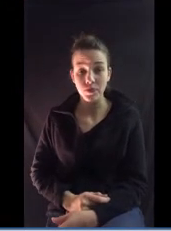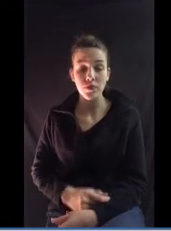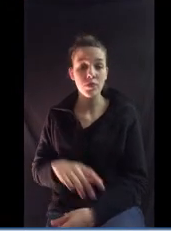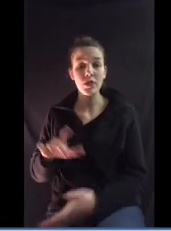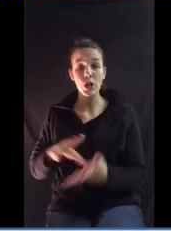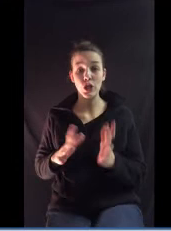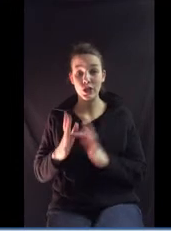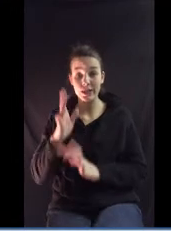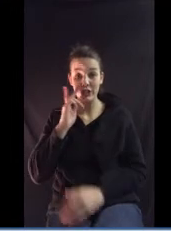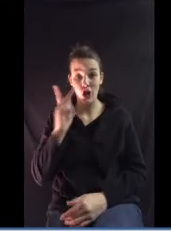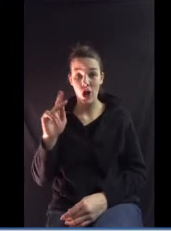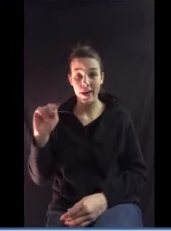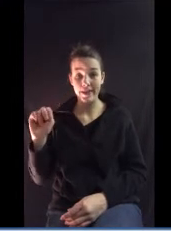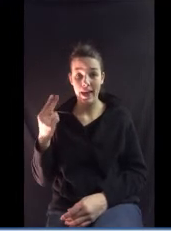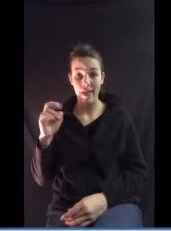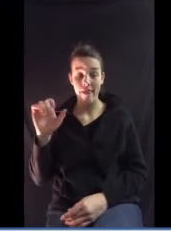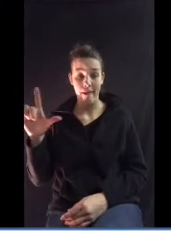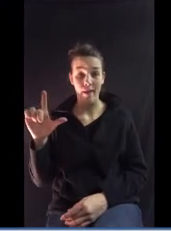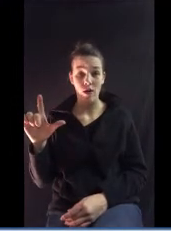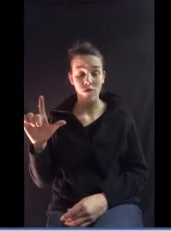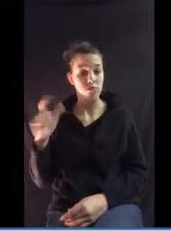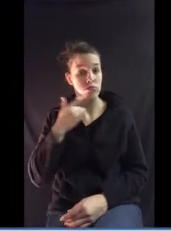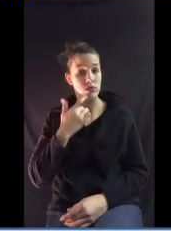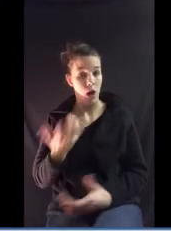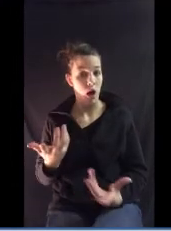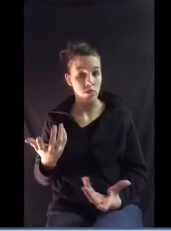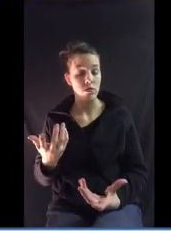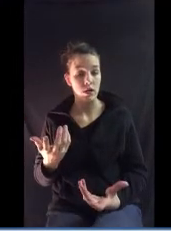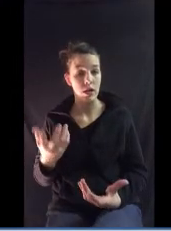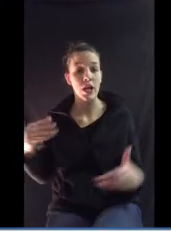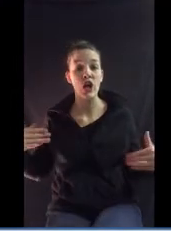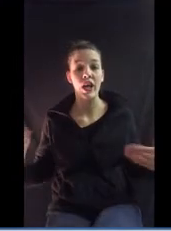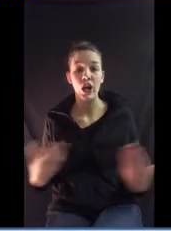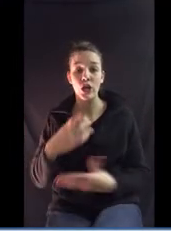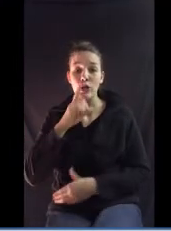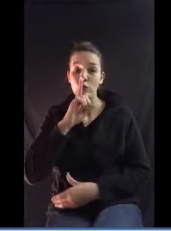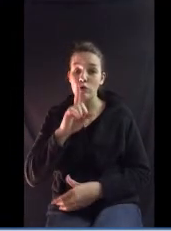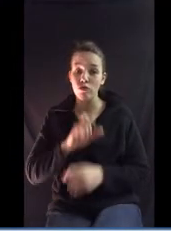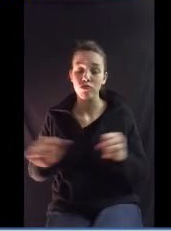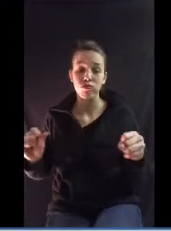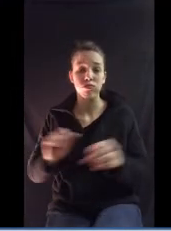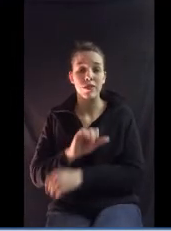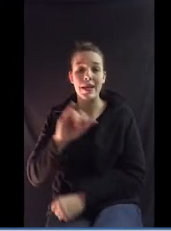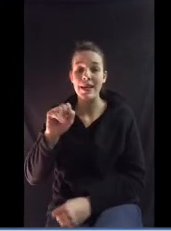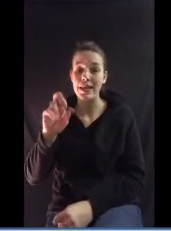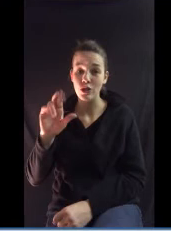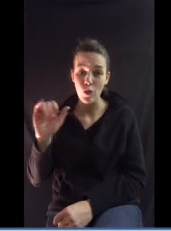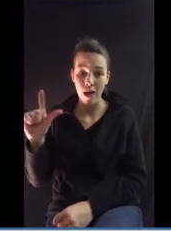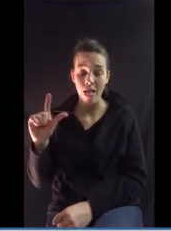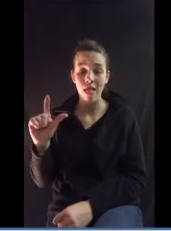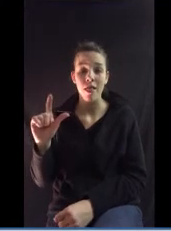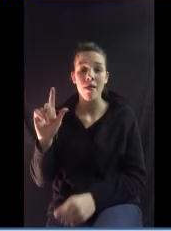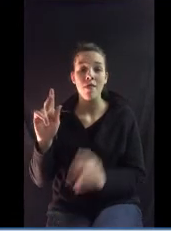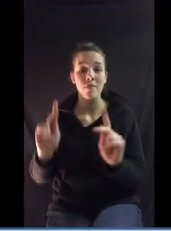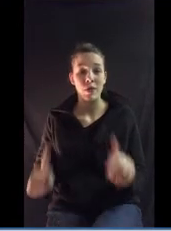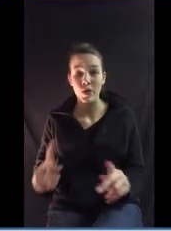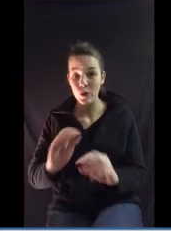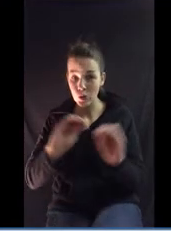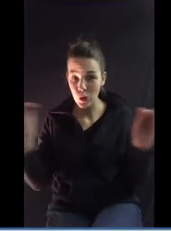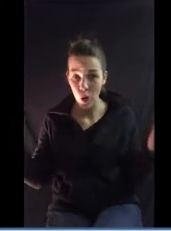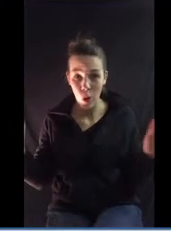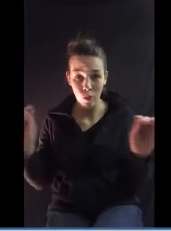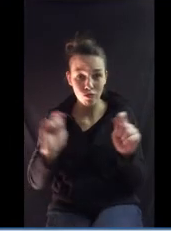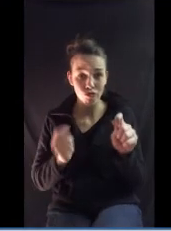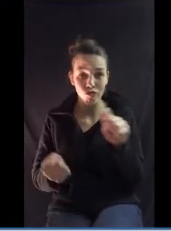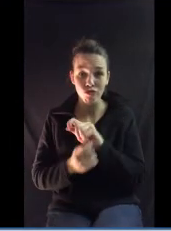and see." When Jesus saw Nathanael coming toward him, he said of him, "Here is truly an Israelite in whom